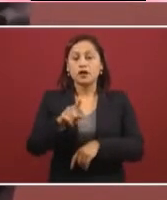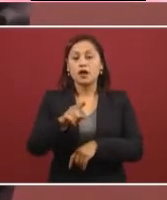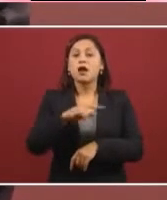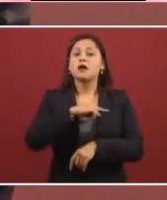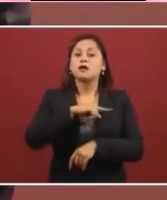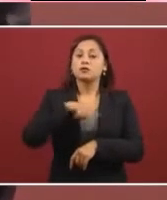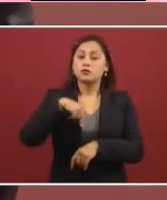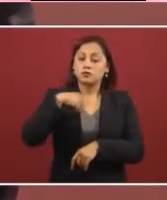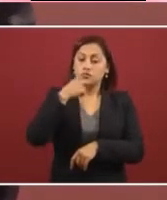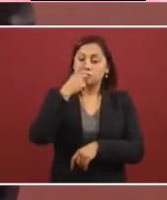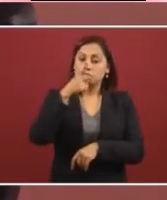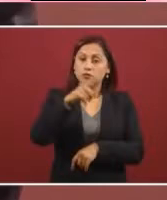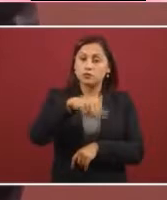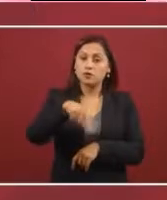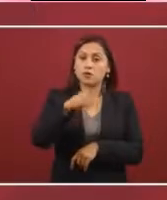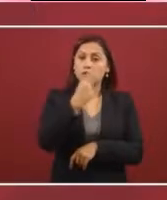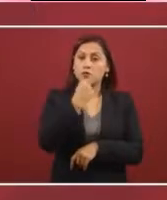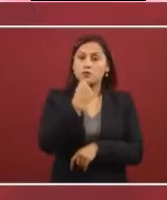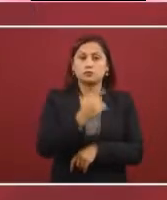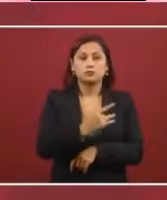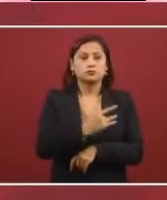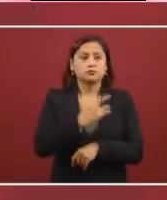that they will not be